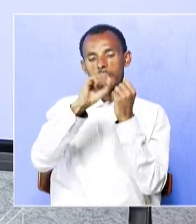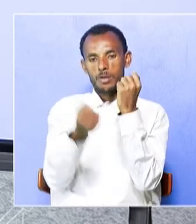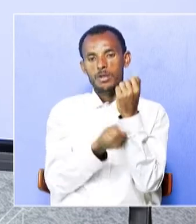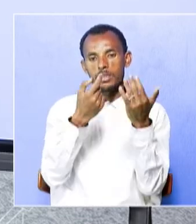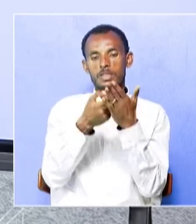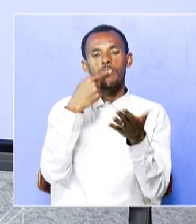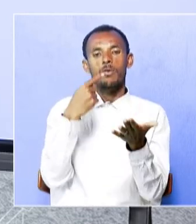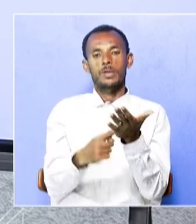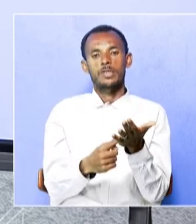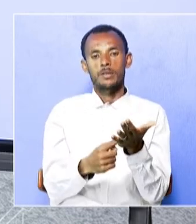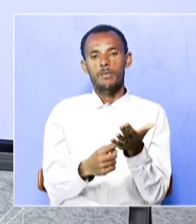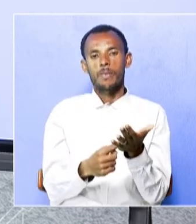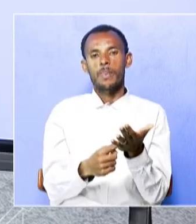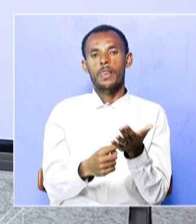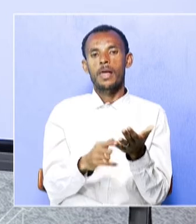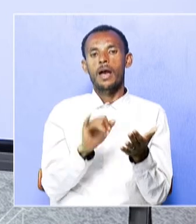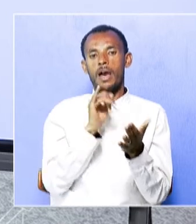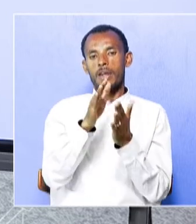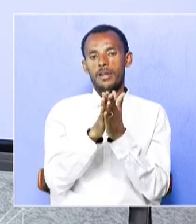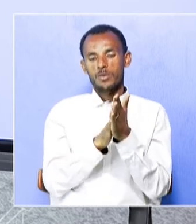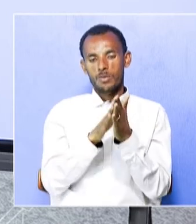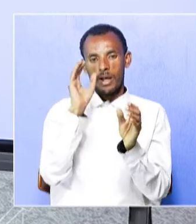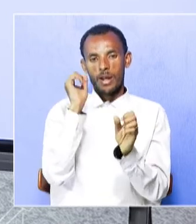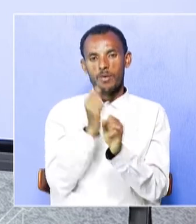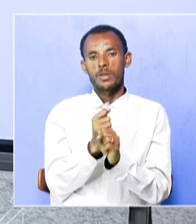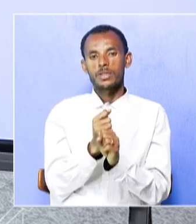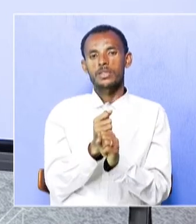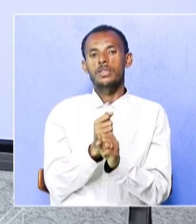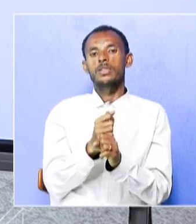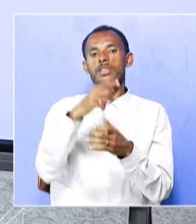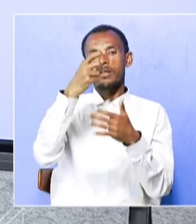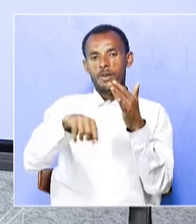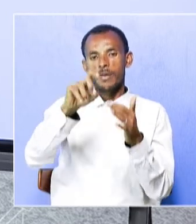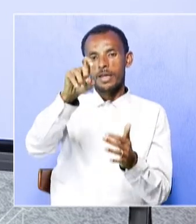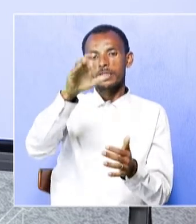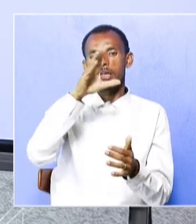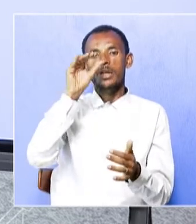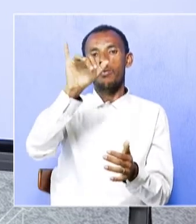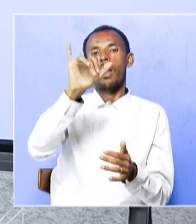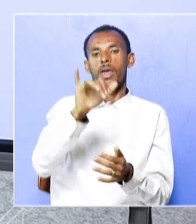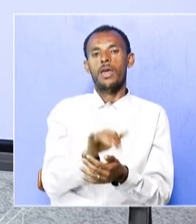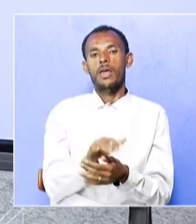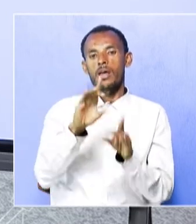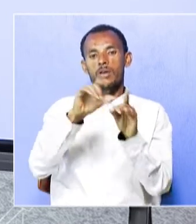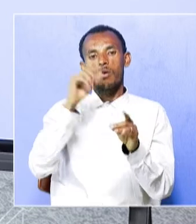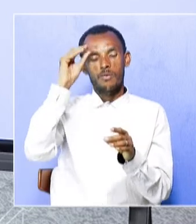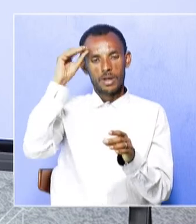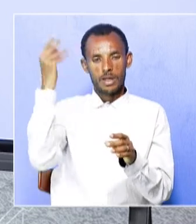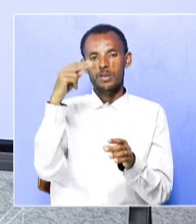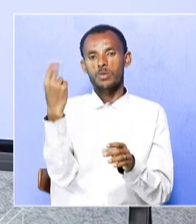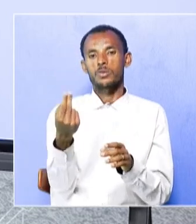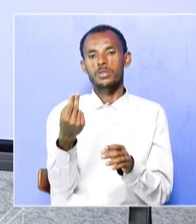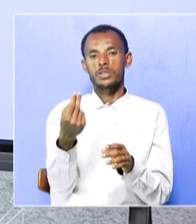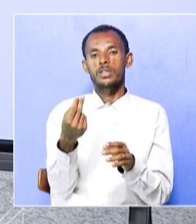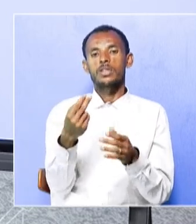this information, I need you to calculate the value of X and Y, right? Don't forget to apply